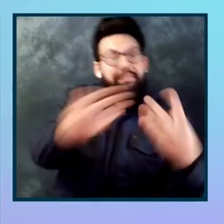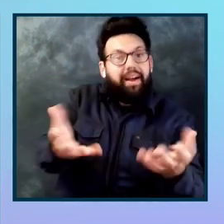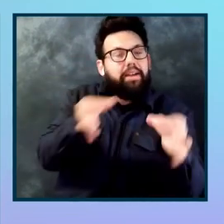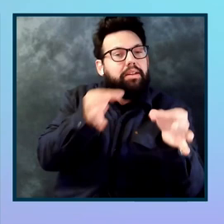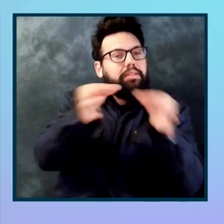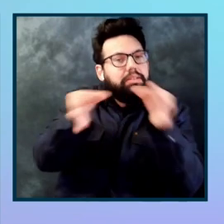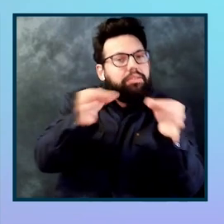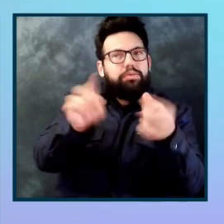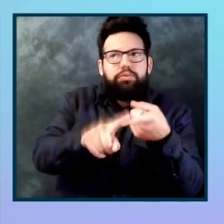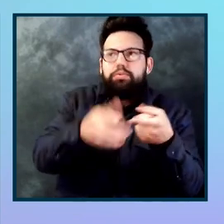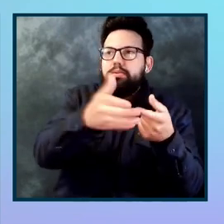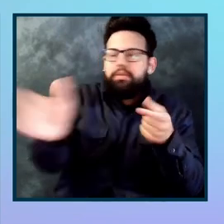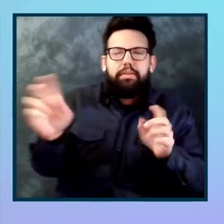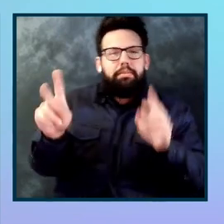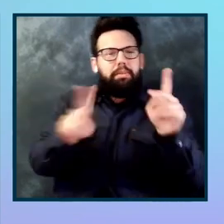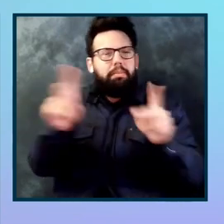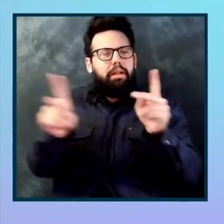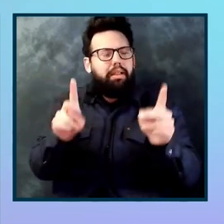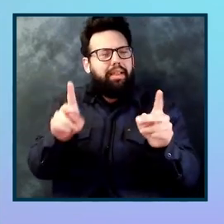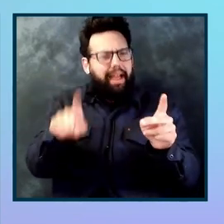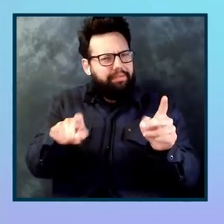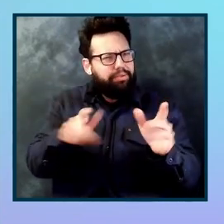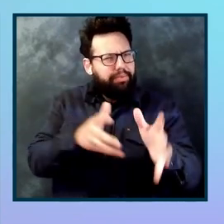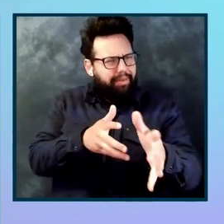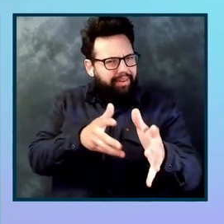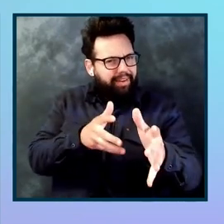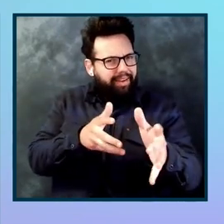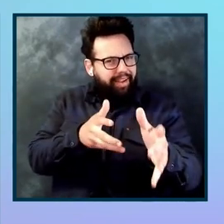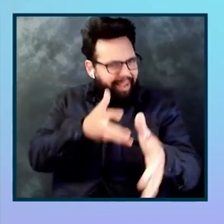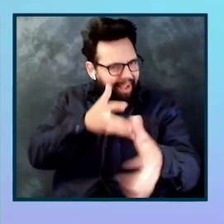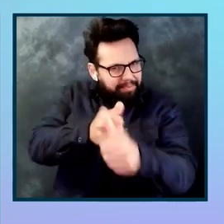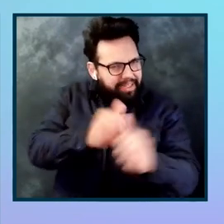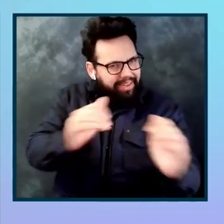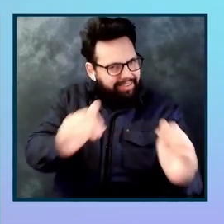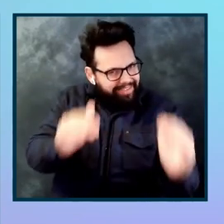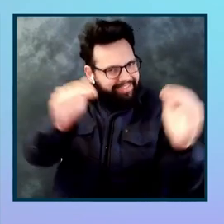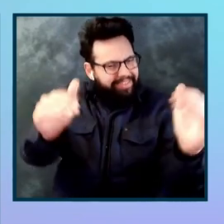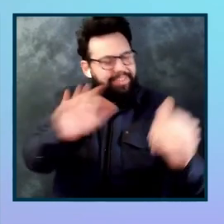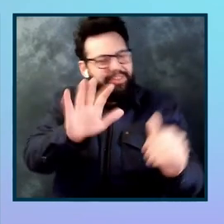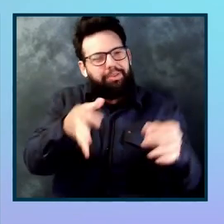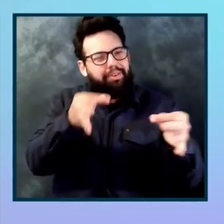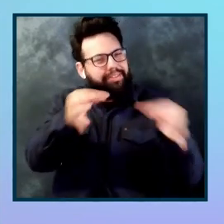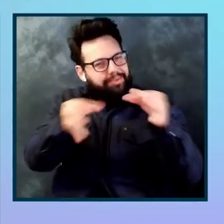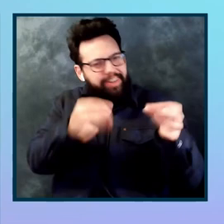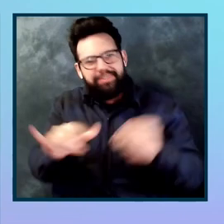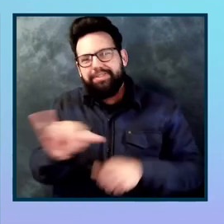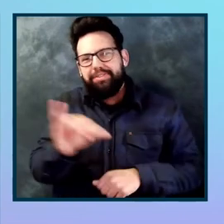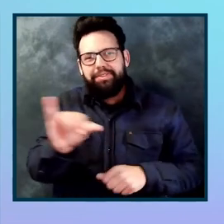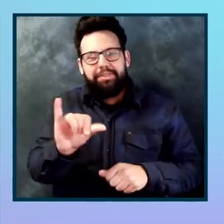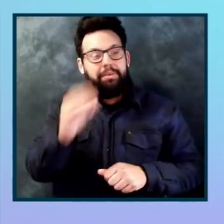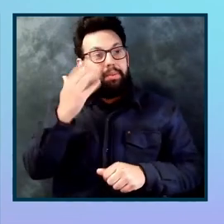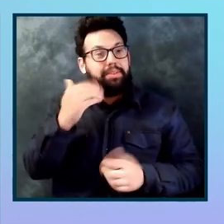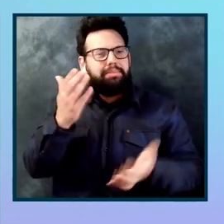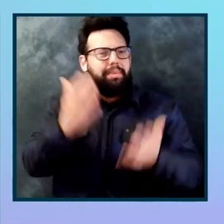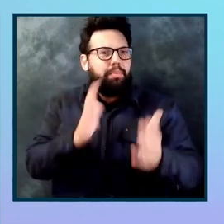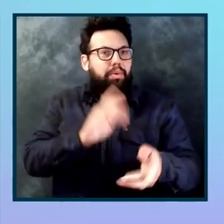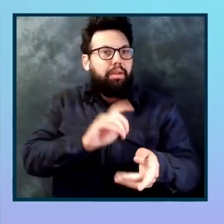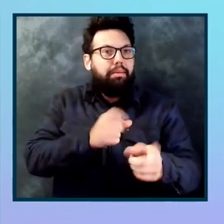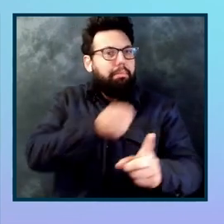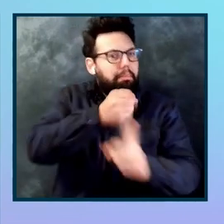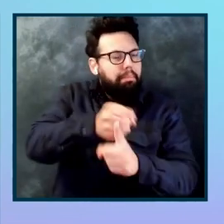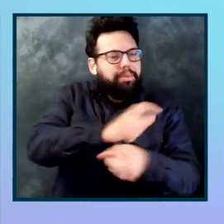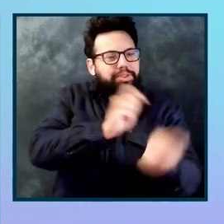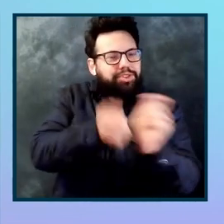changes, we may also be making changes to that experience that are then out of